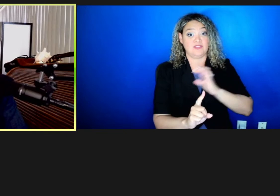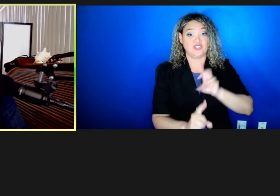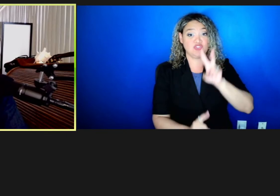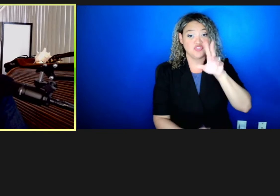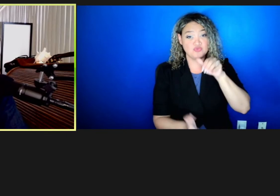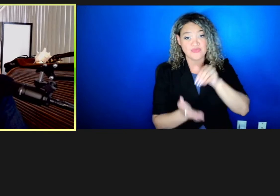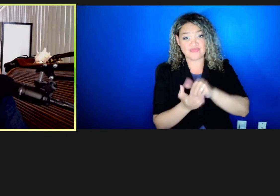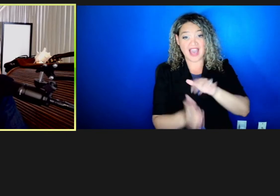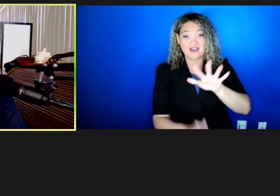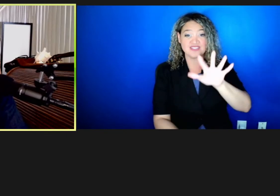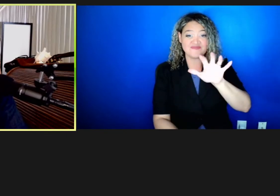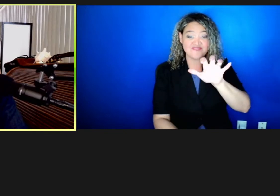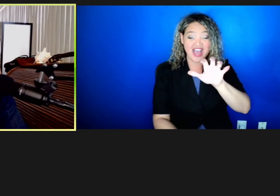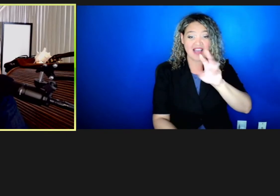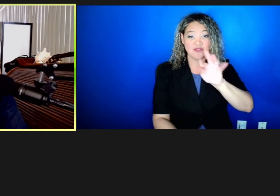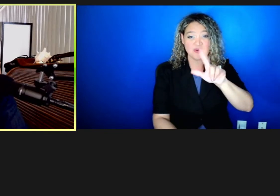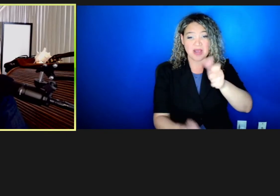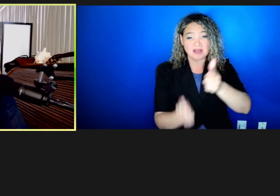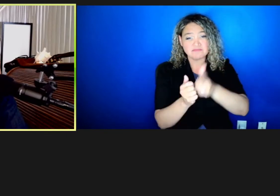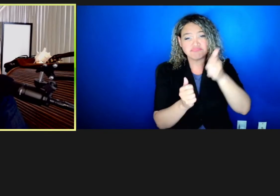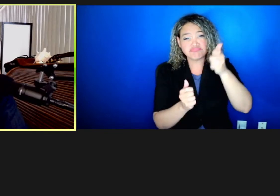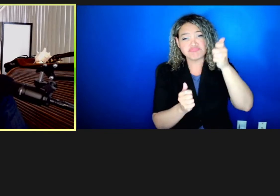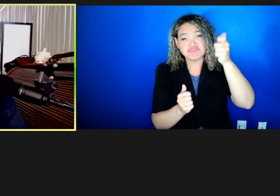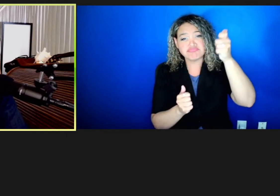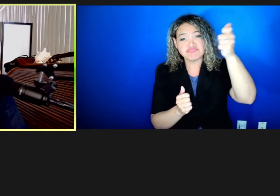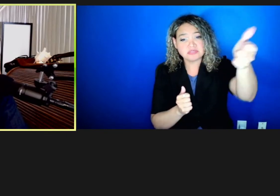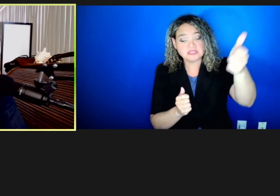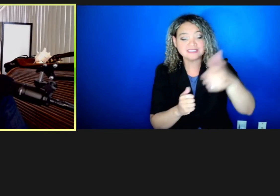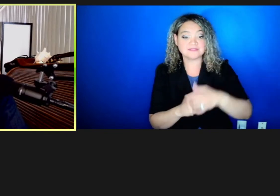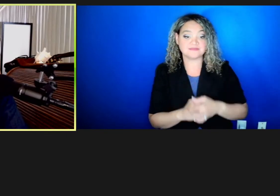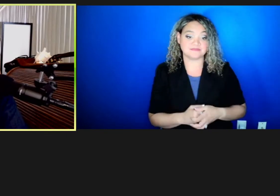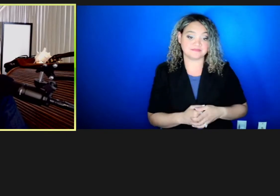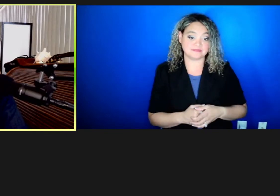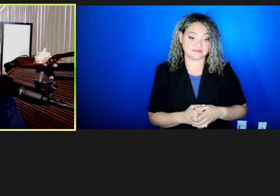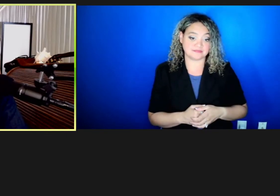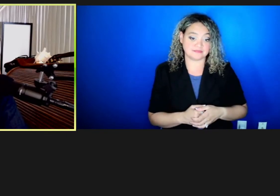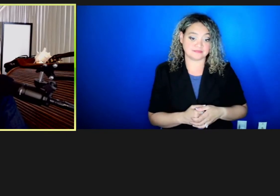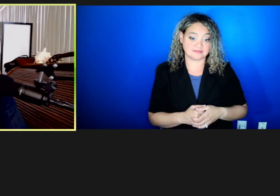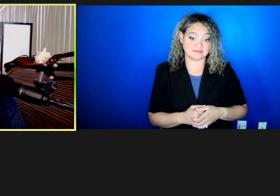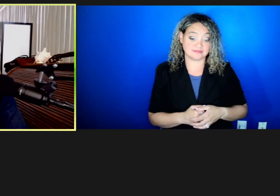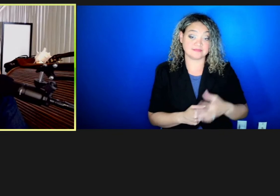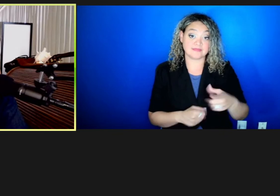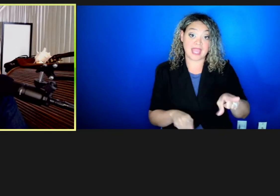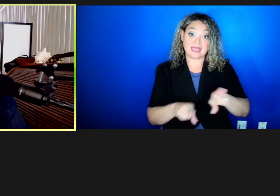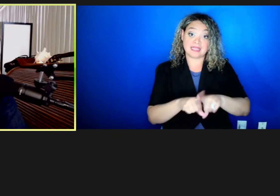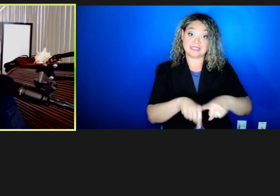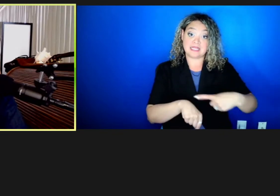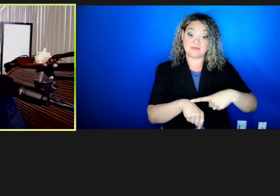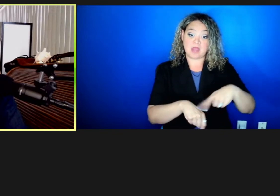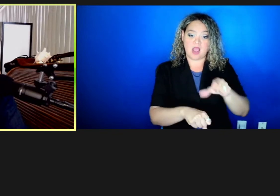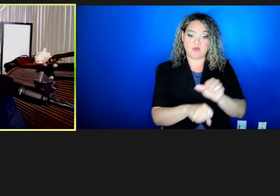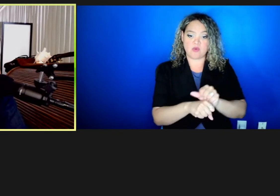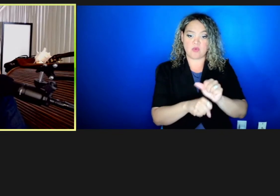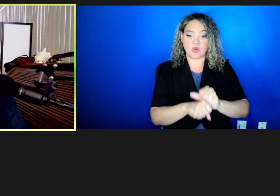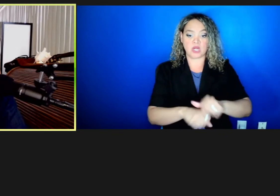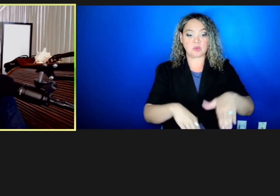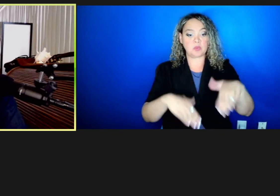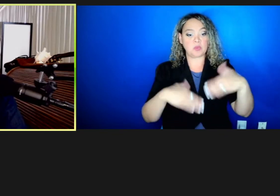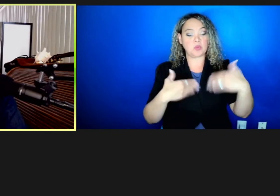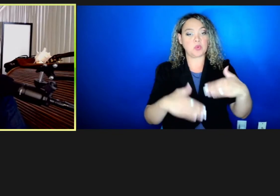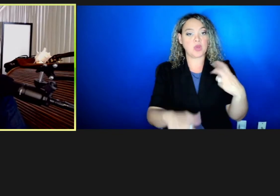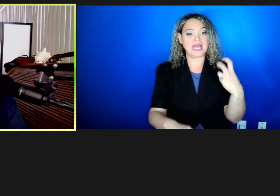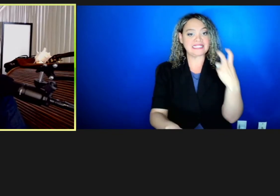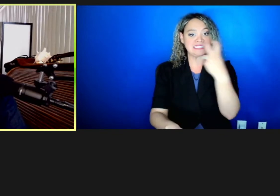2,500 miles away. Around that same time, I had begun working with one of the giants of